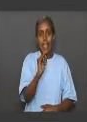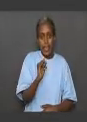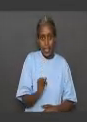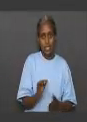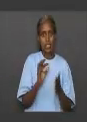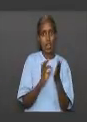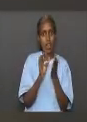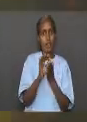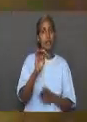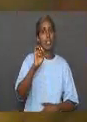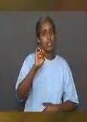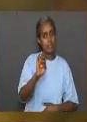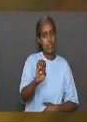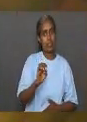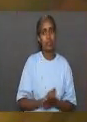number e.